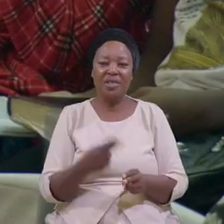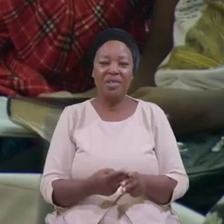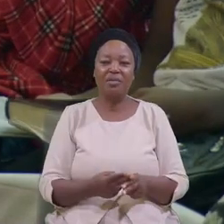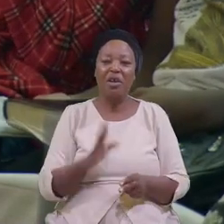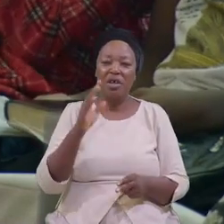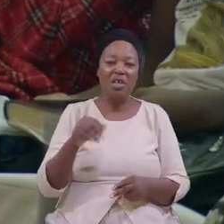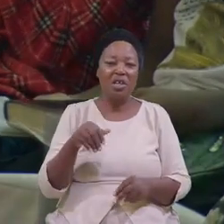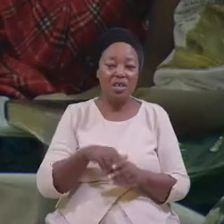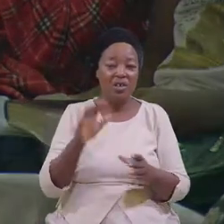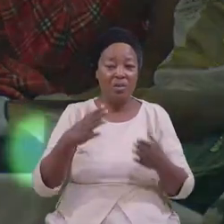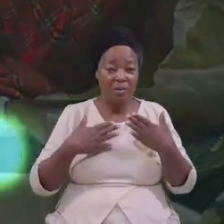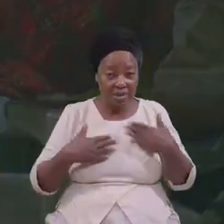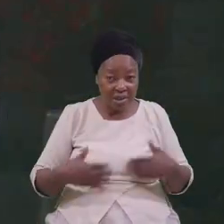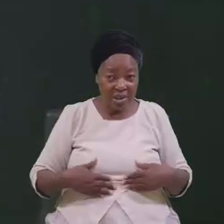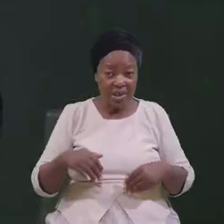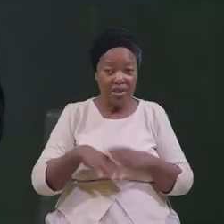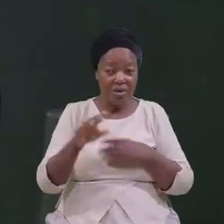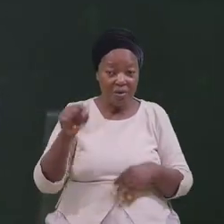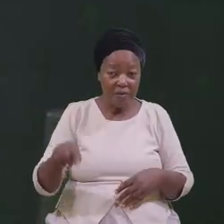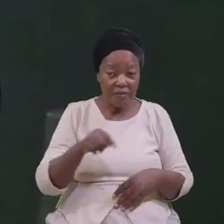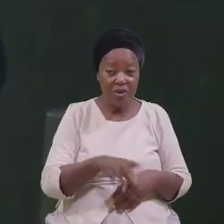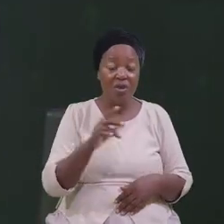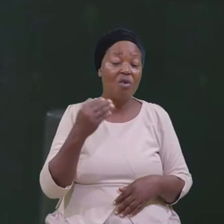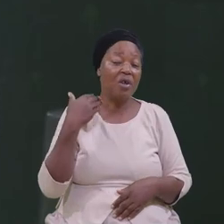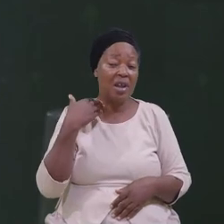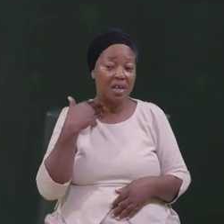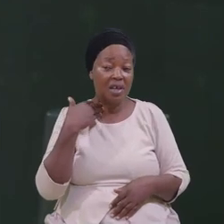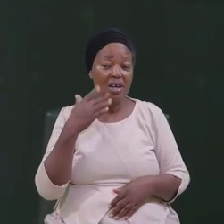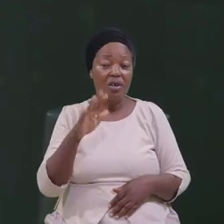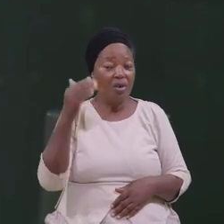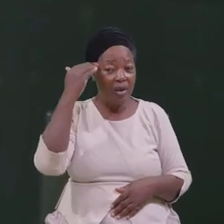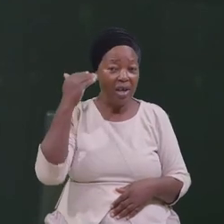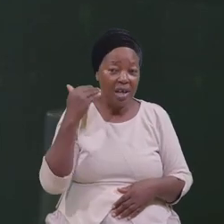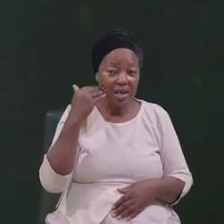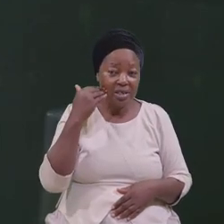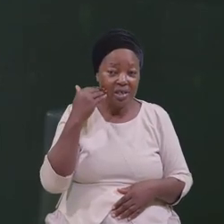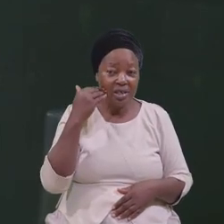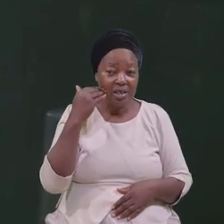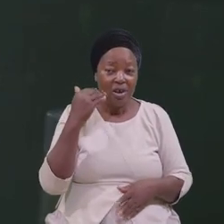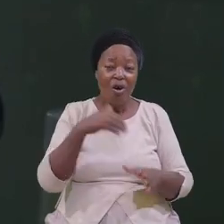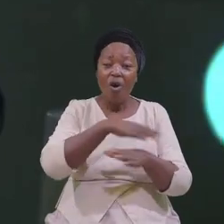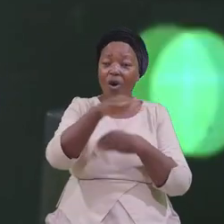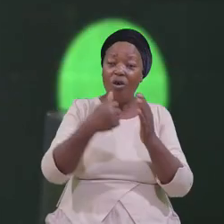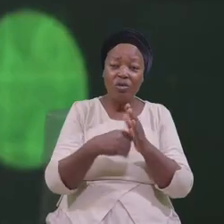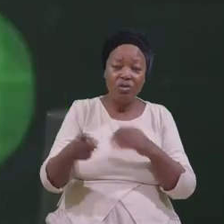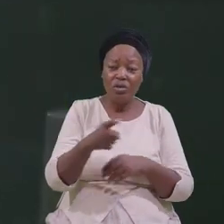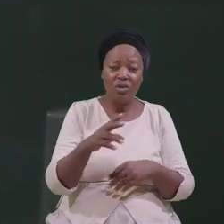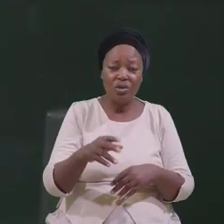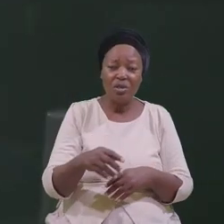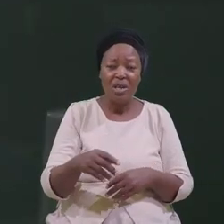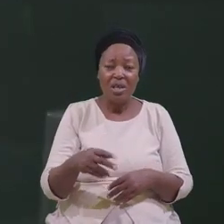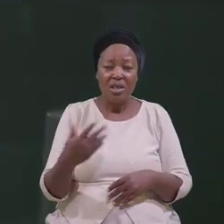Your body, your feet, your neck, your head, all those